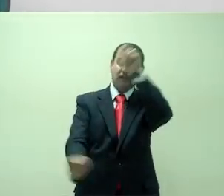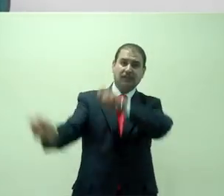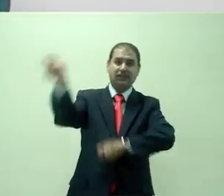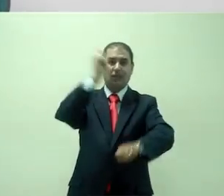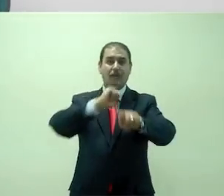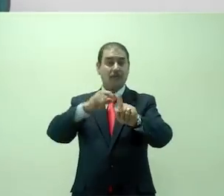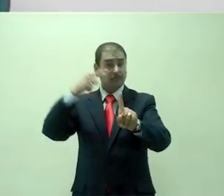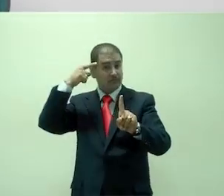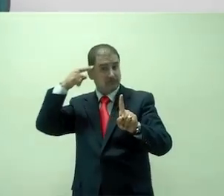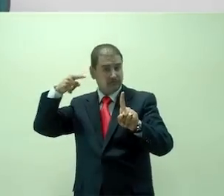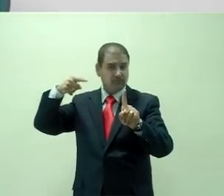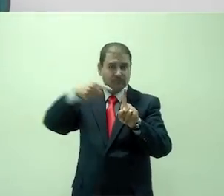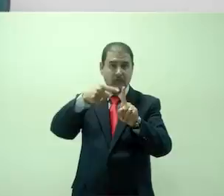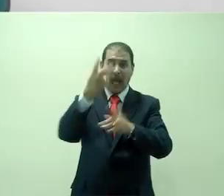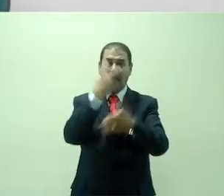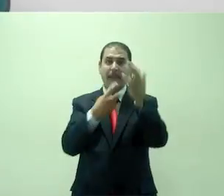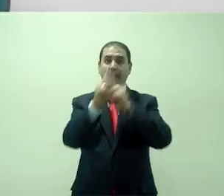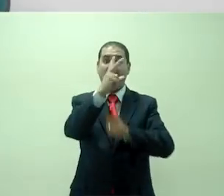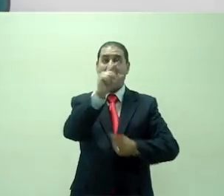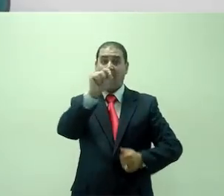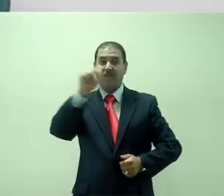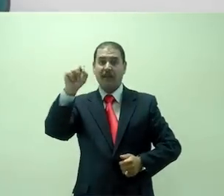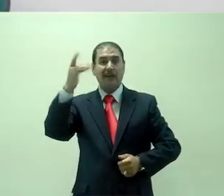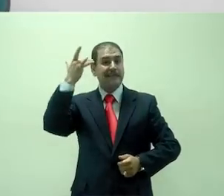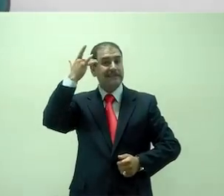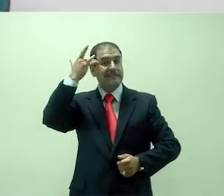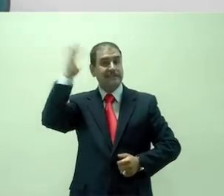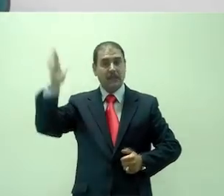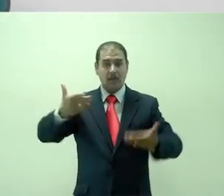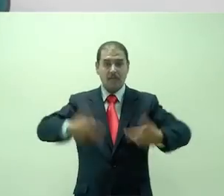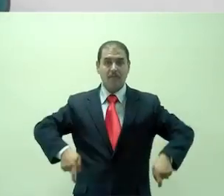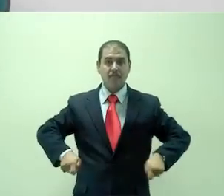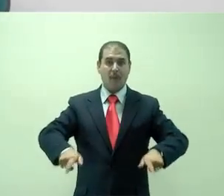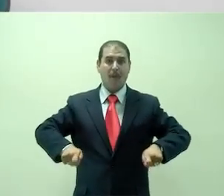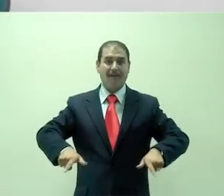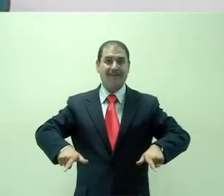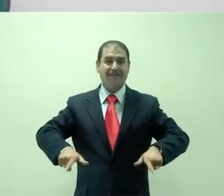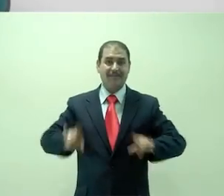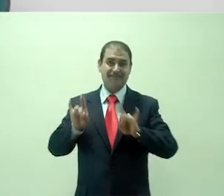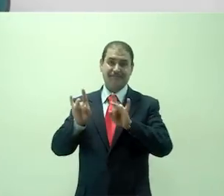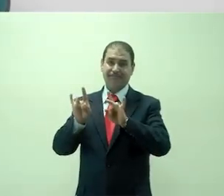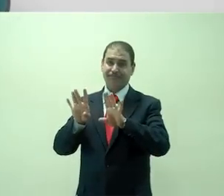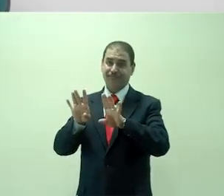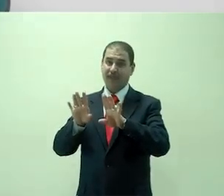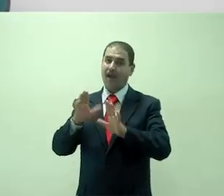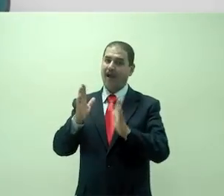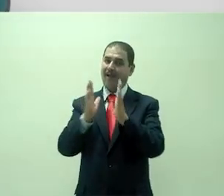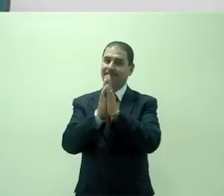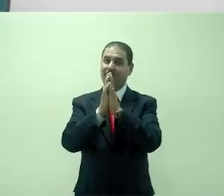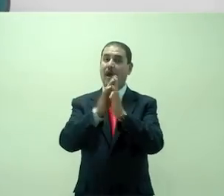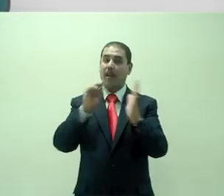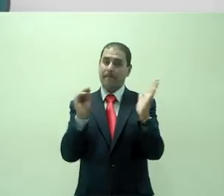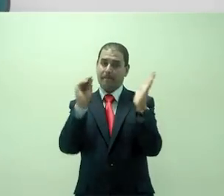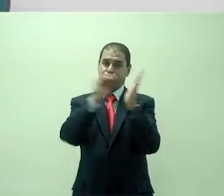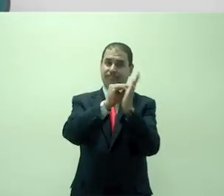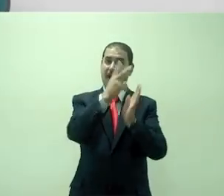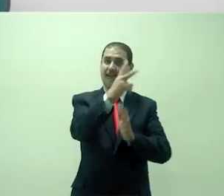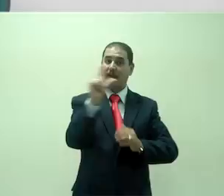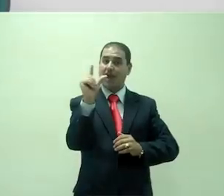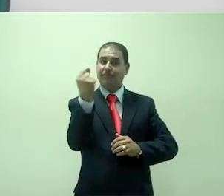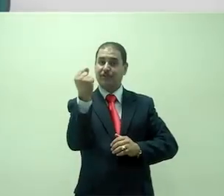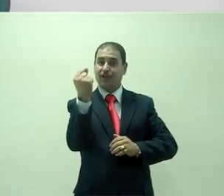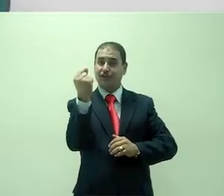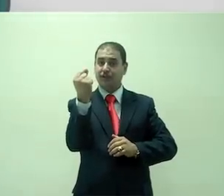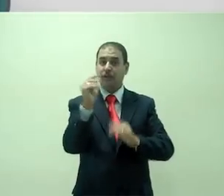did they make any mention, or did they focus on disability in any sense? It is important that, not to make the same mistake as